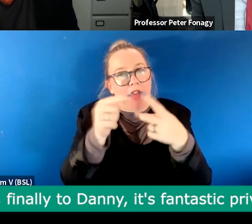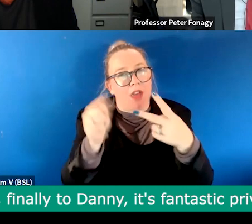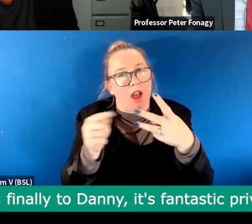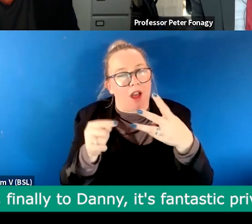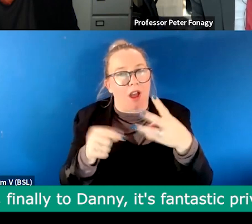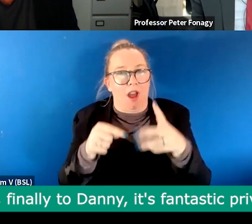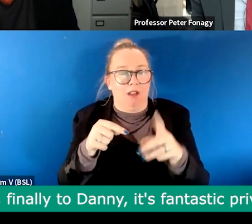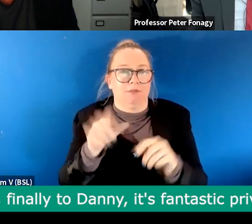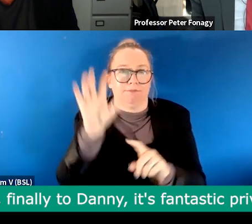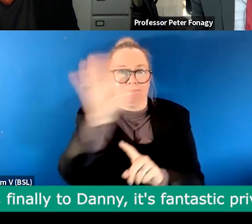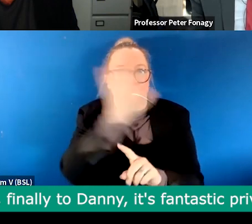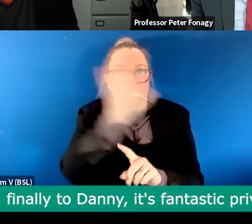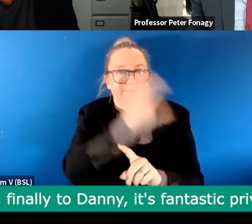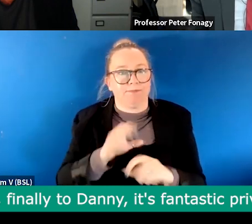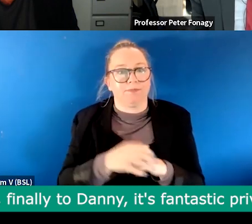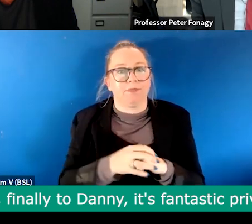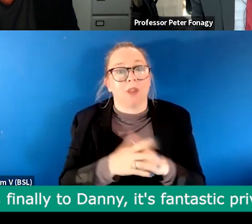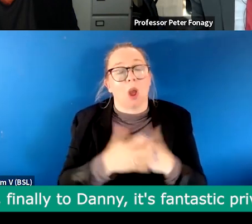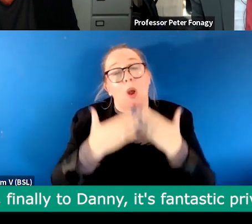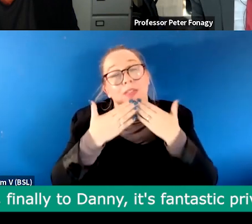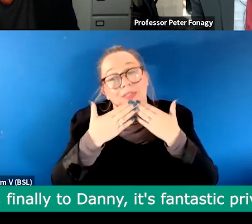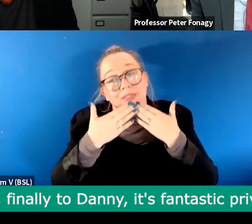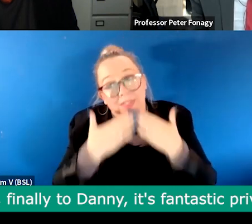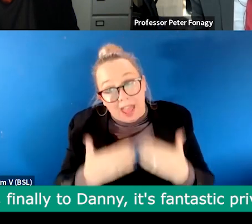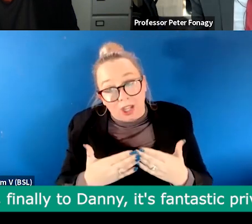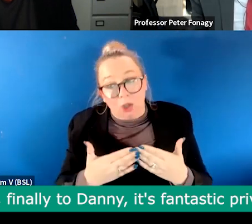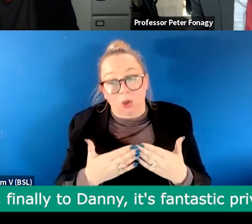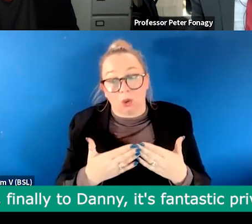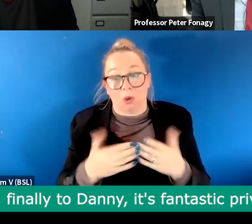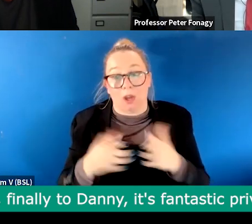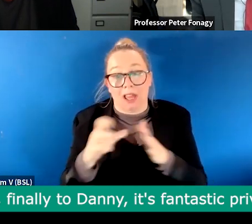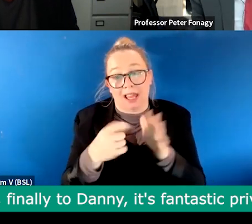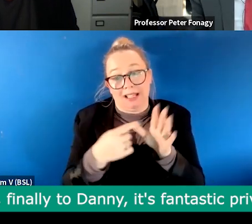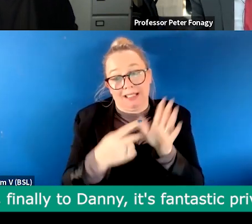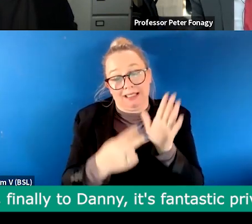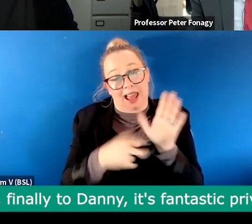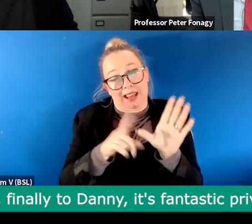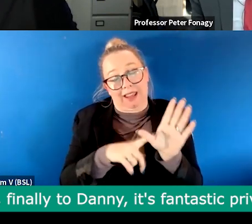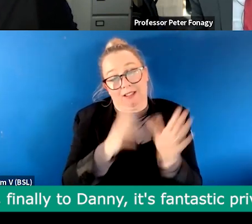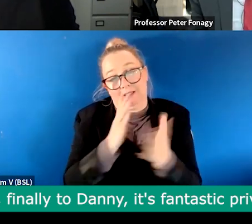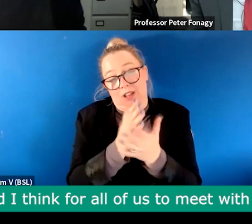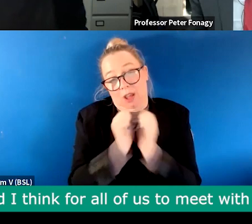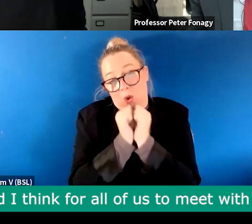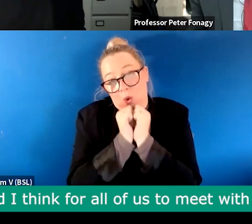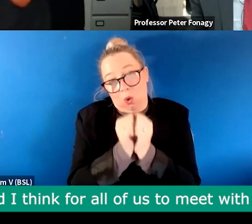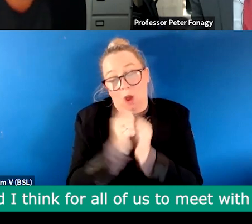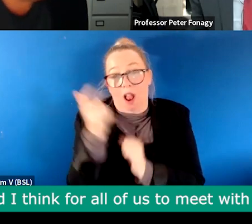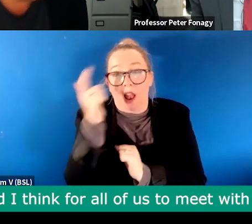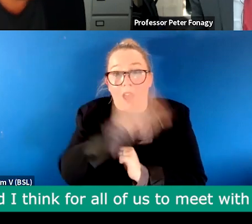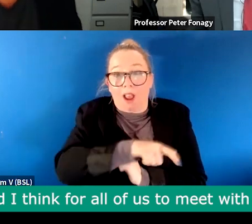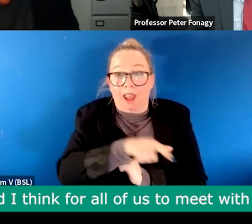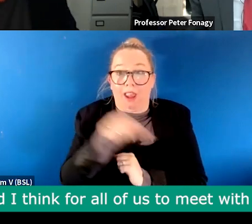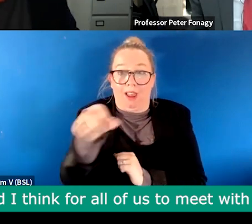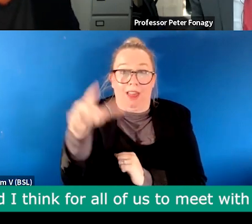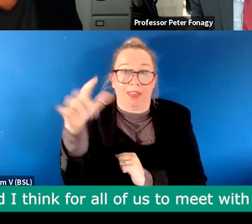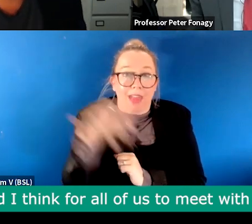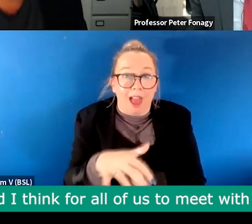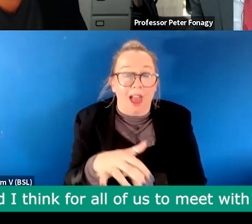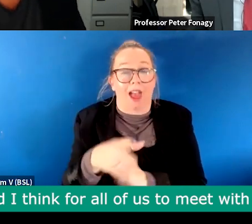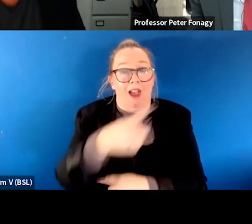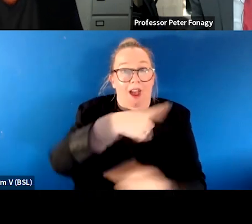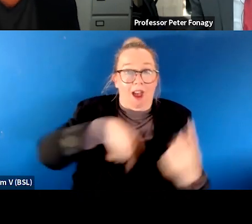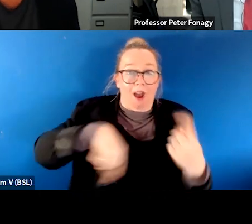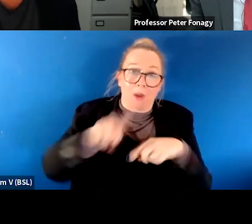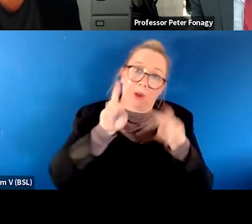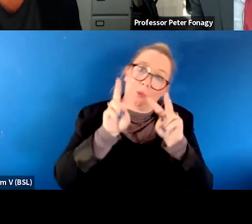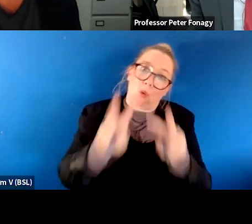Thank you, finally, Danny. It's a fantastic privilege for me, and I think for all of us, to meet with